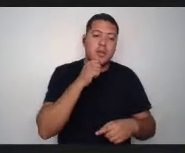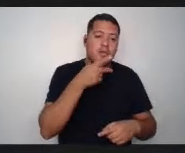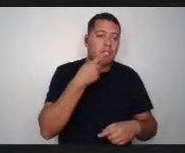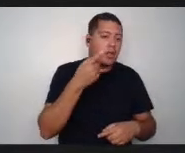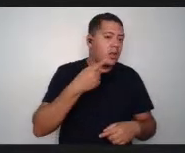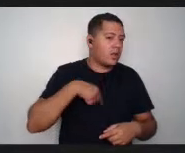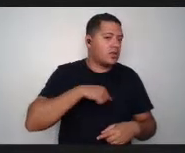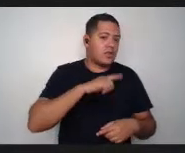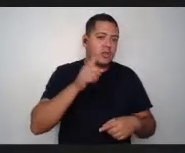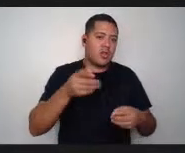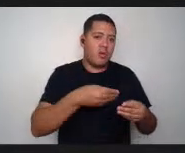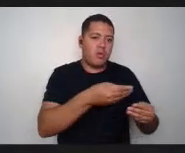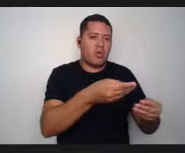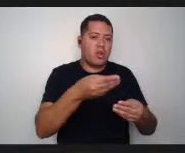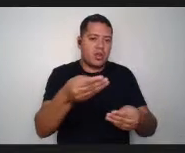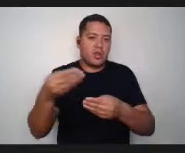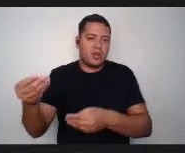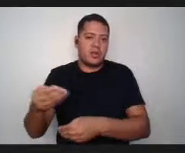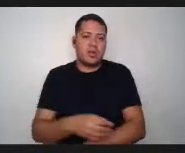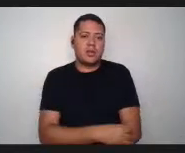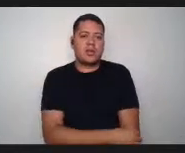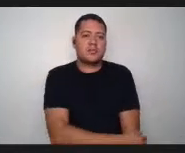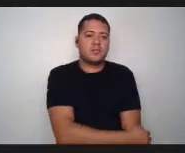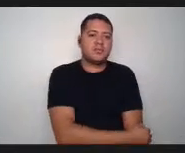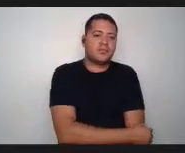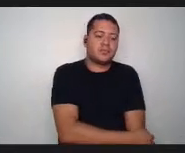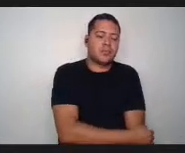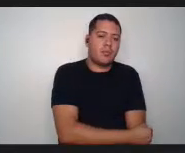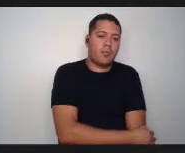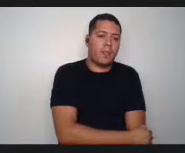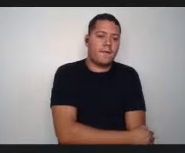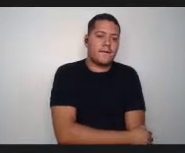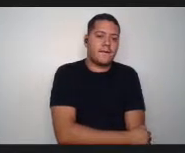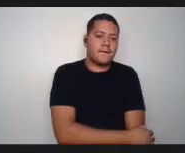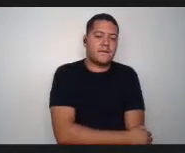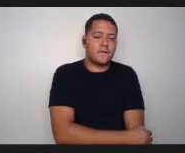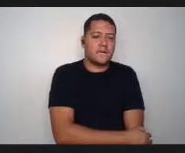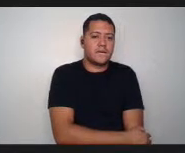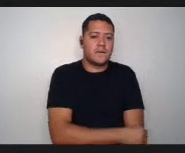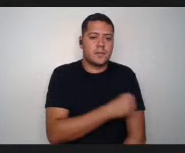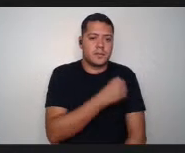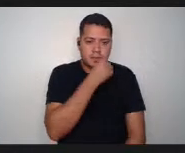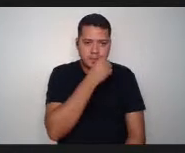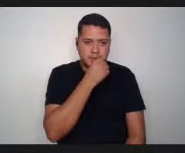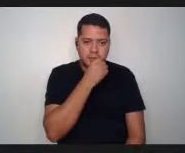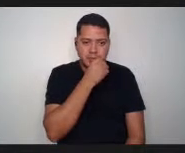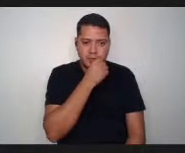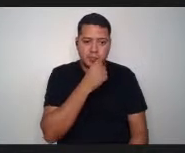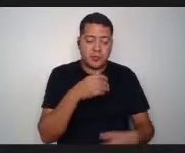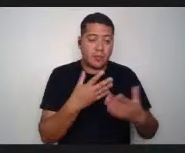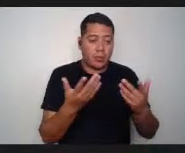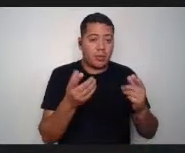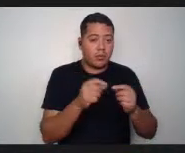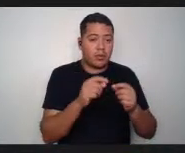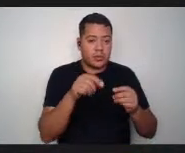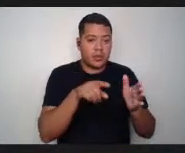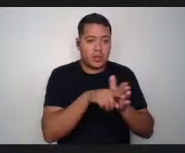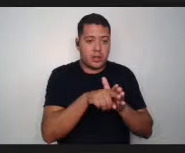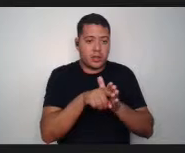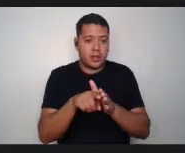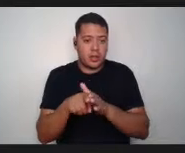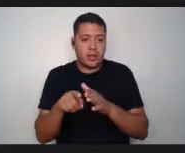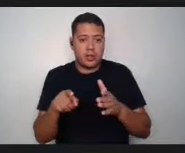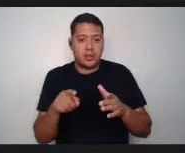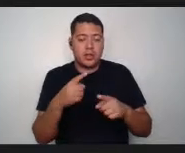they're not workers, that they're not employers. So the idea to carry out this